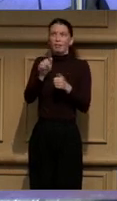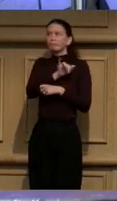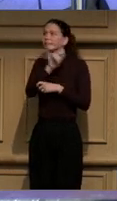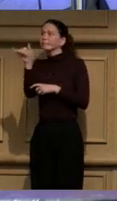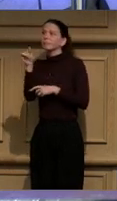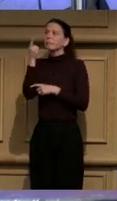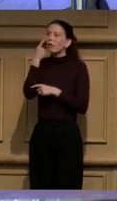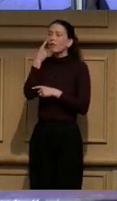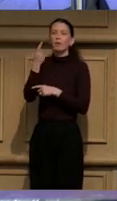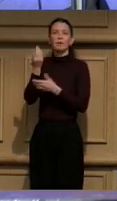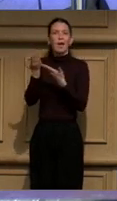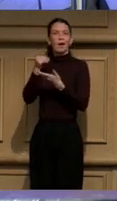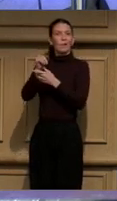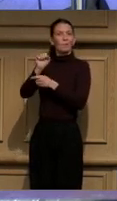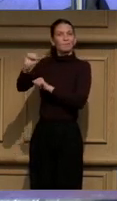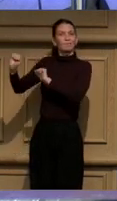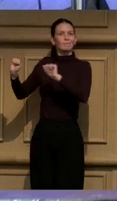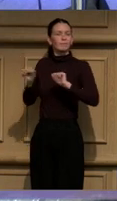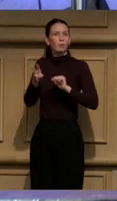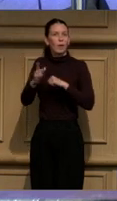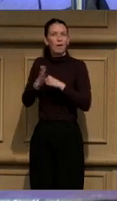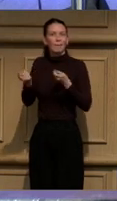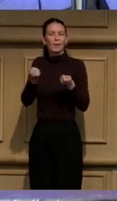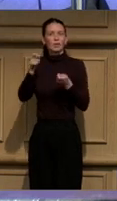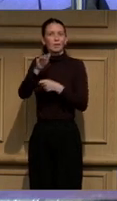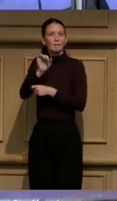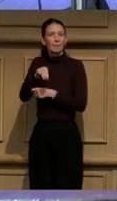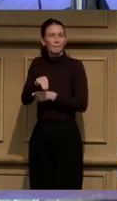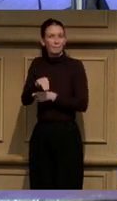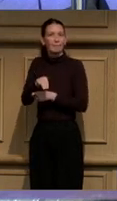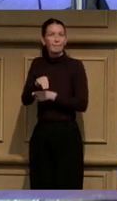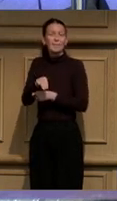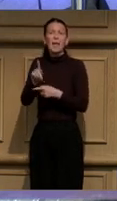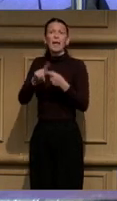places and do this. And another part was